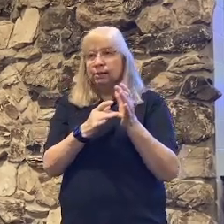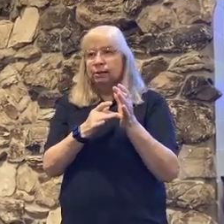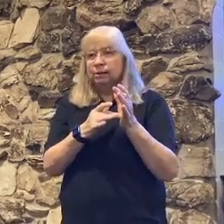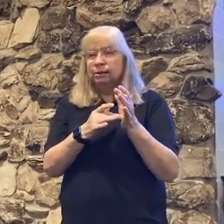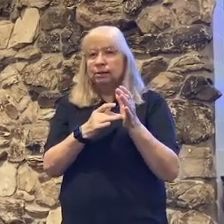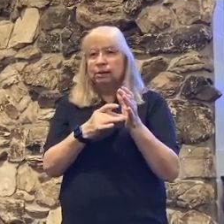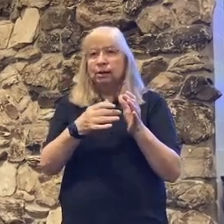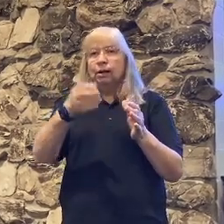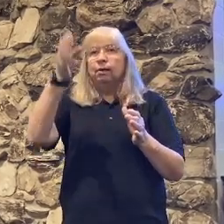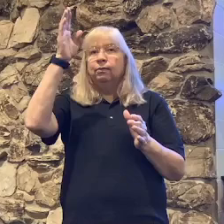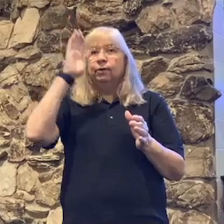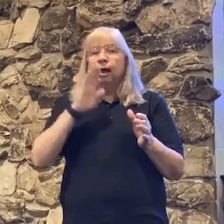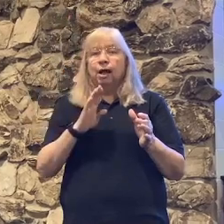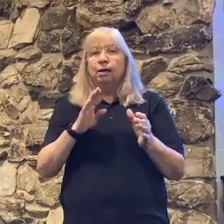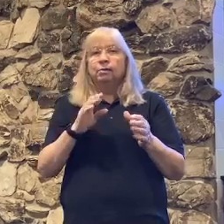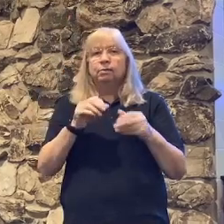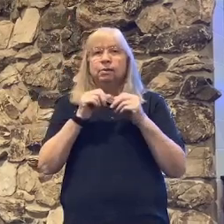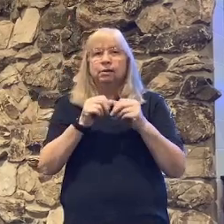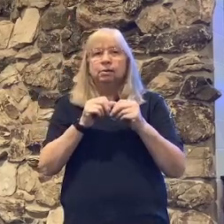of God, is still alive.